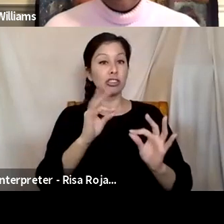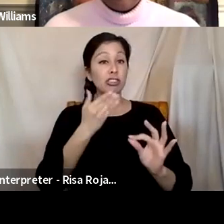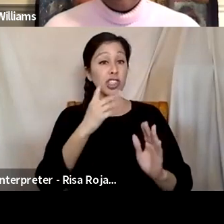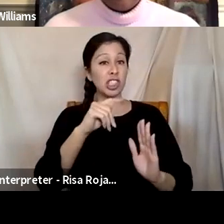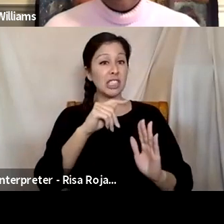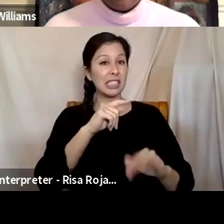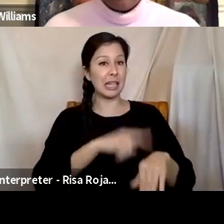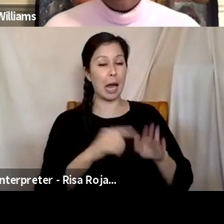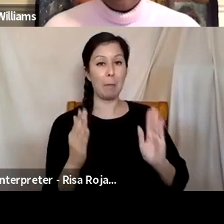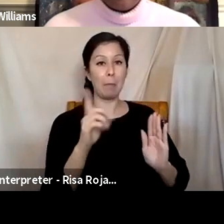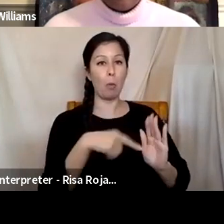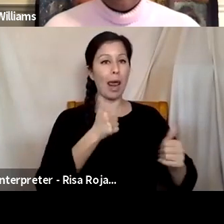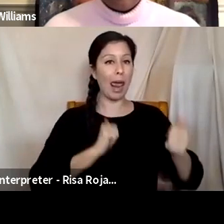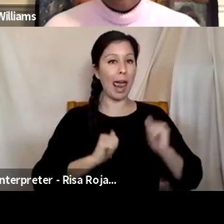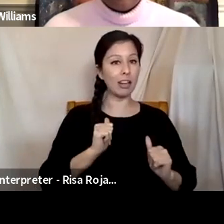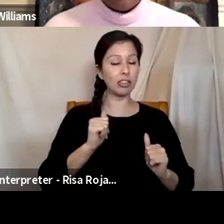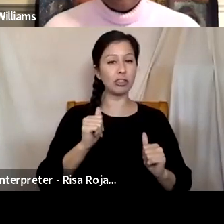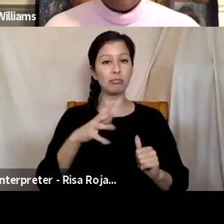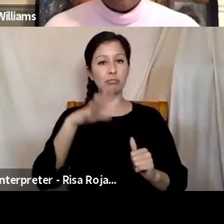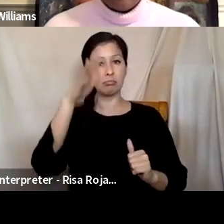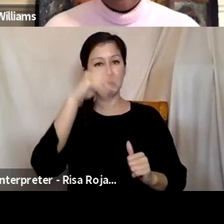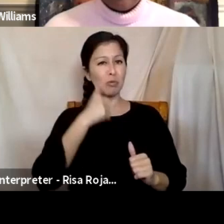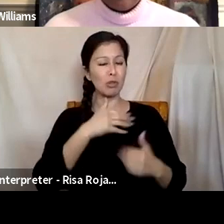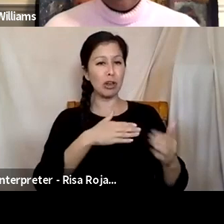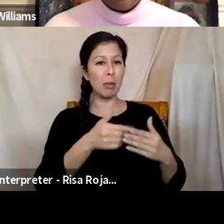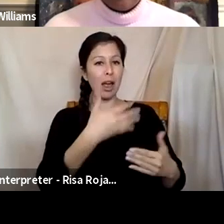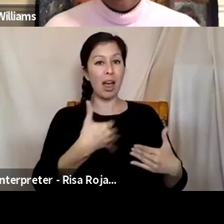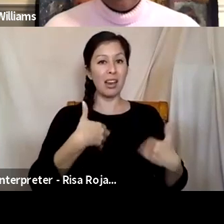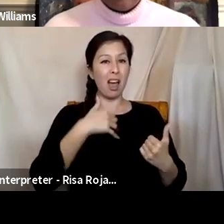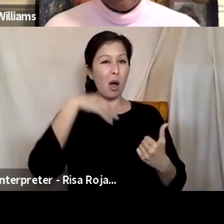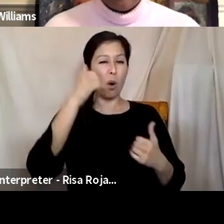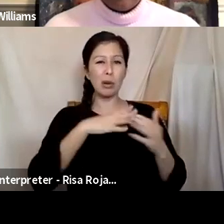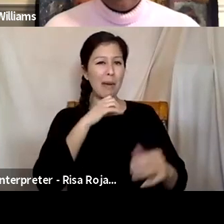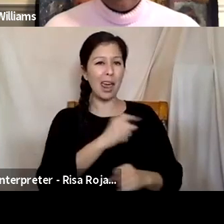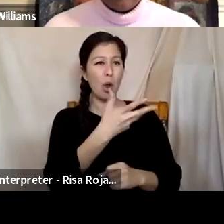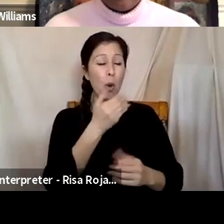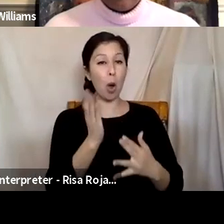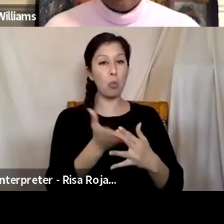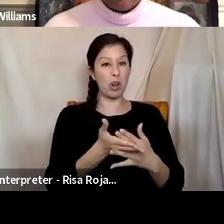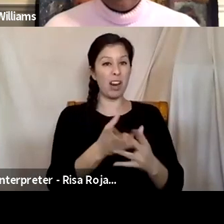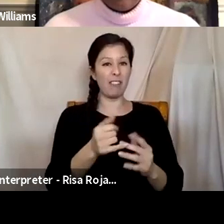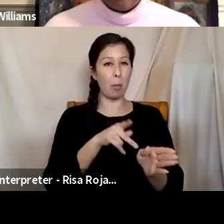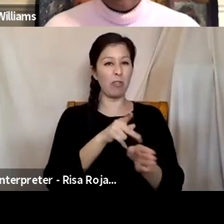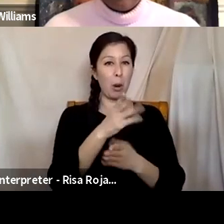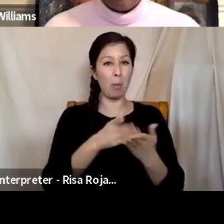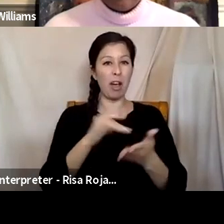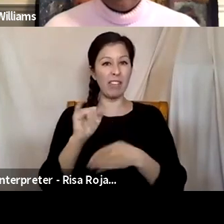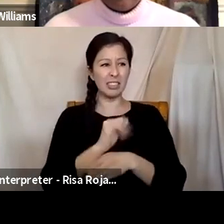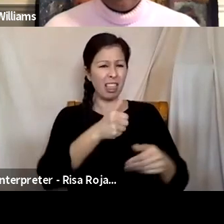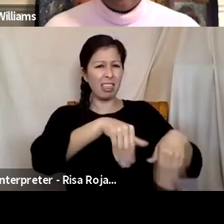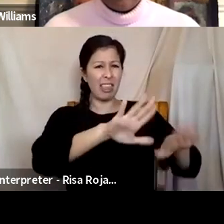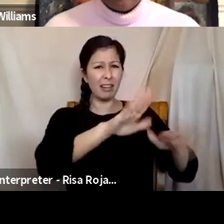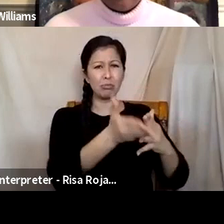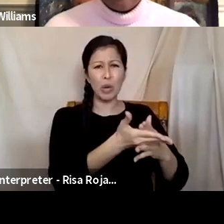an actor, actress, young, old, feels they need to want to take a break from the professional part of the industry, you should let them take